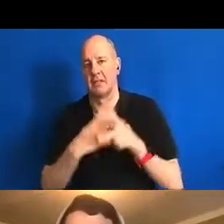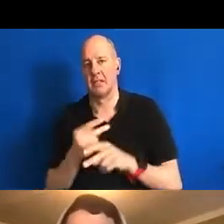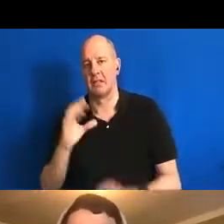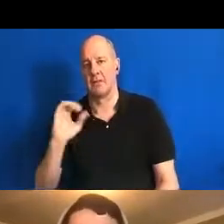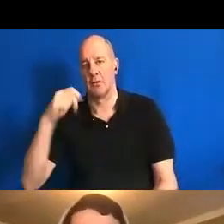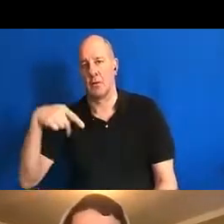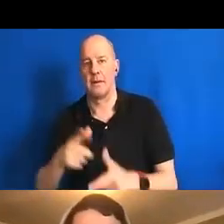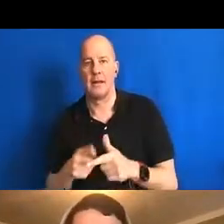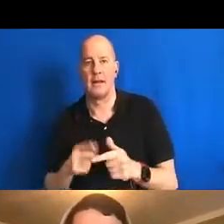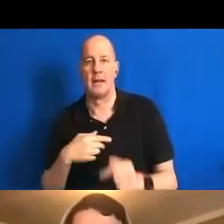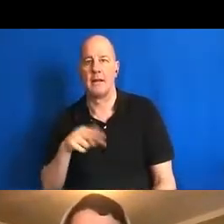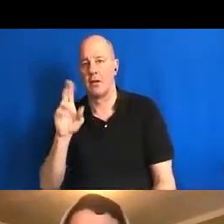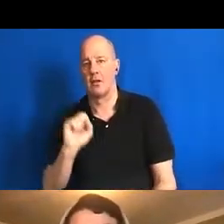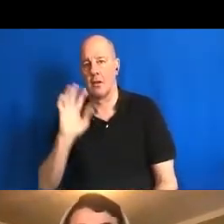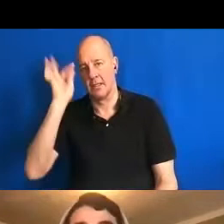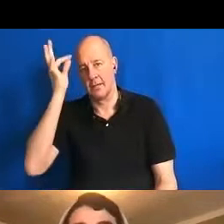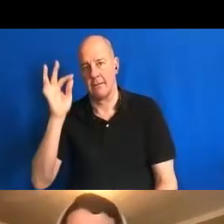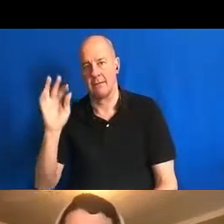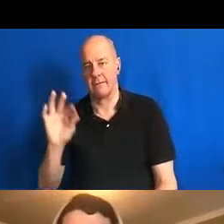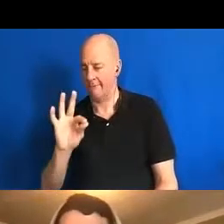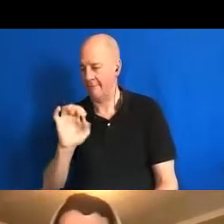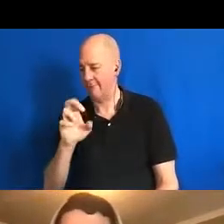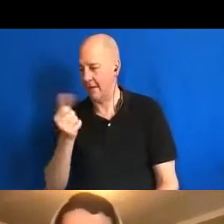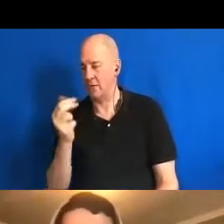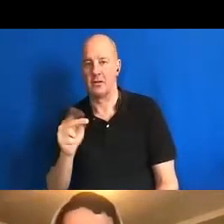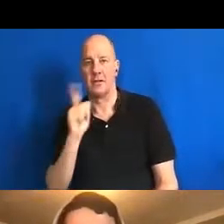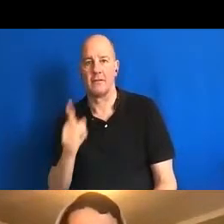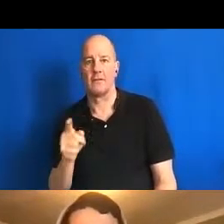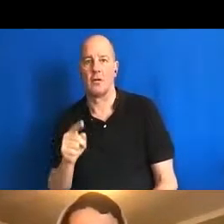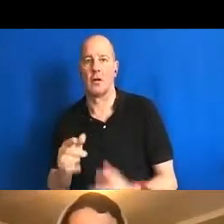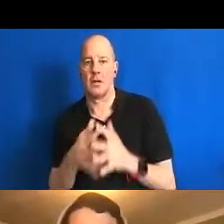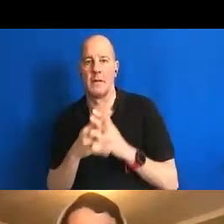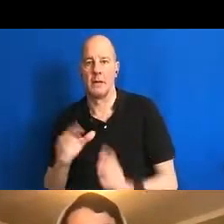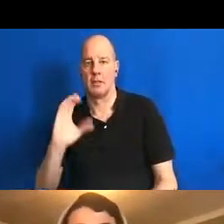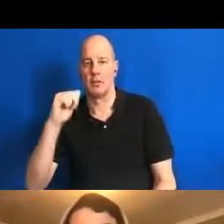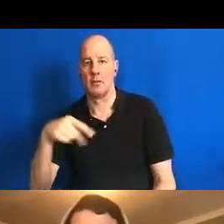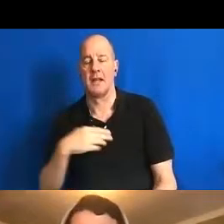and the U.S. Federation of Worker Cooperatives. They're the National Business Association of